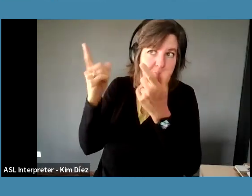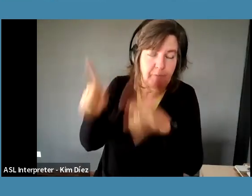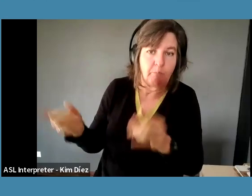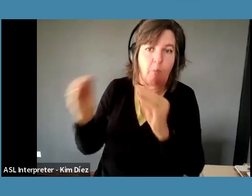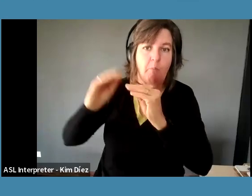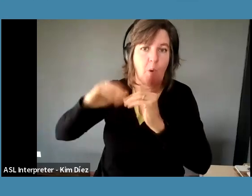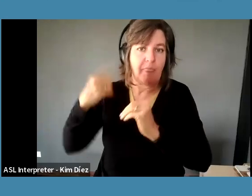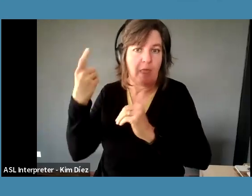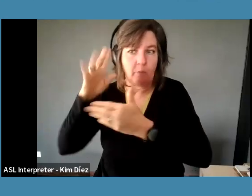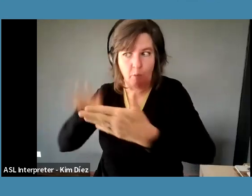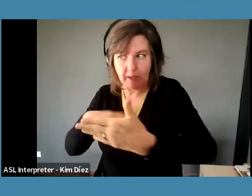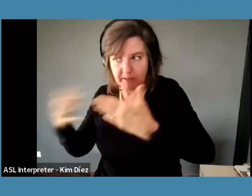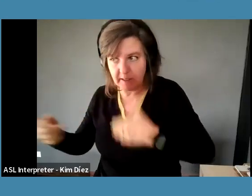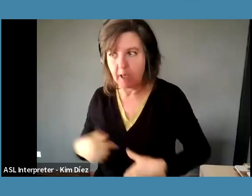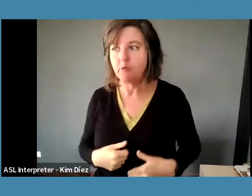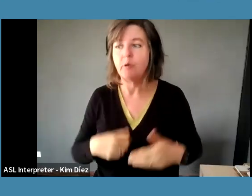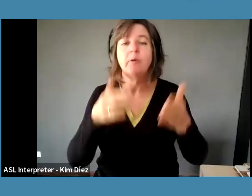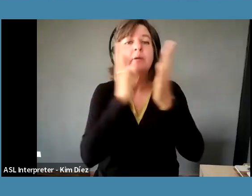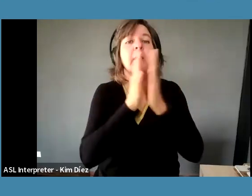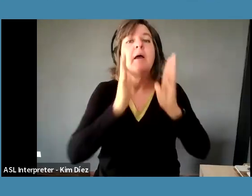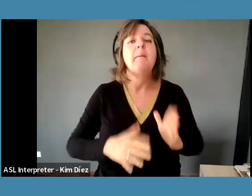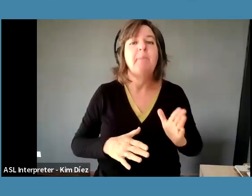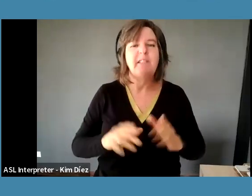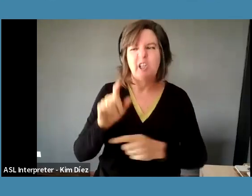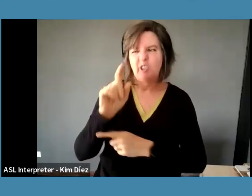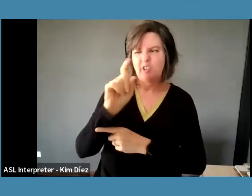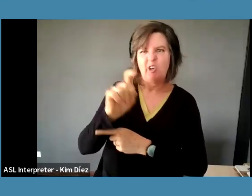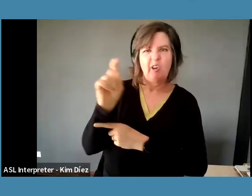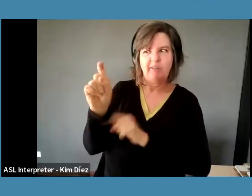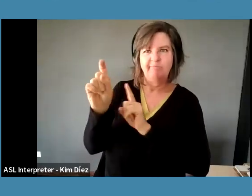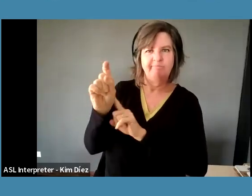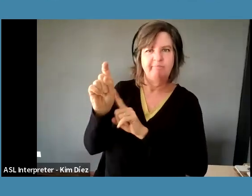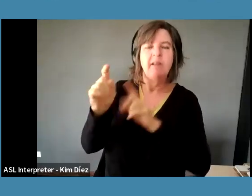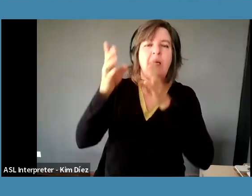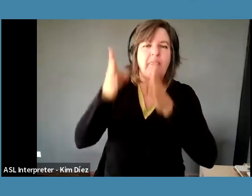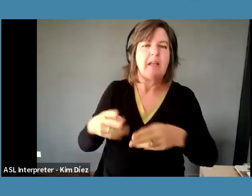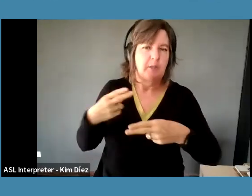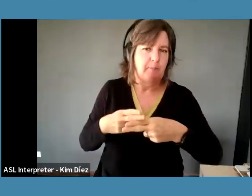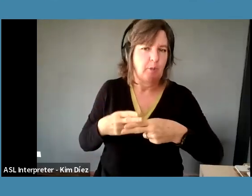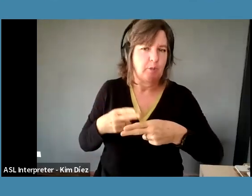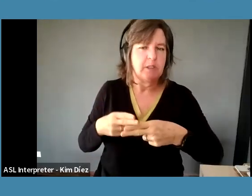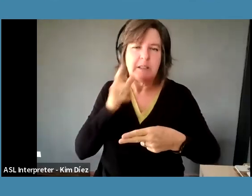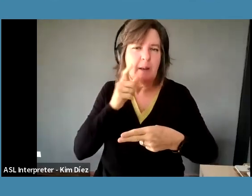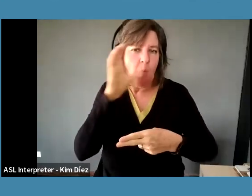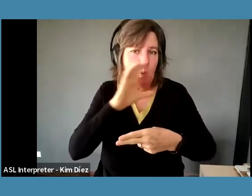Petitioner XX, so you're going to plug in the name of the petitioner, the person seeking benefits there.